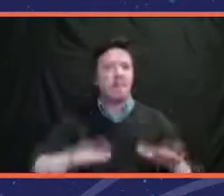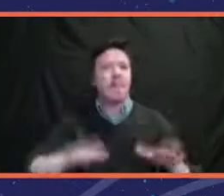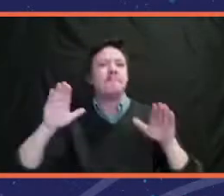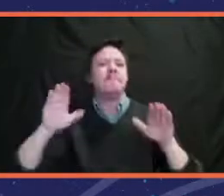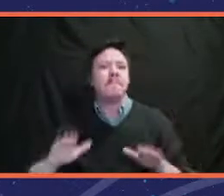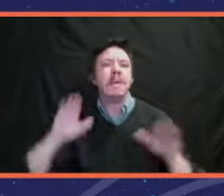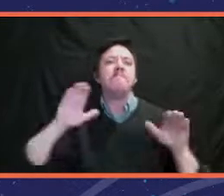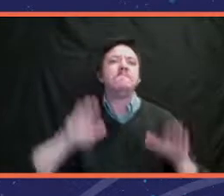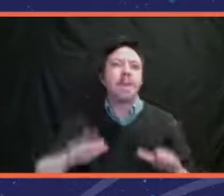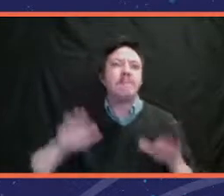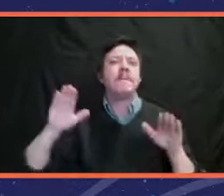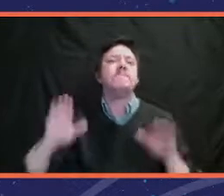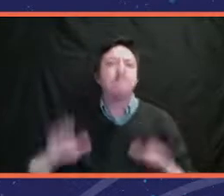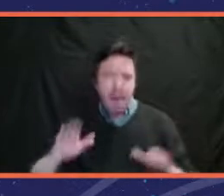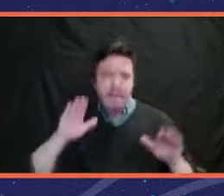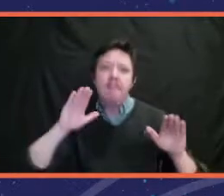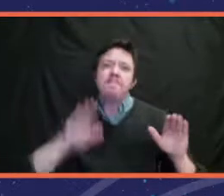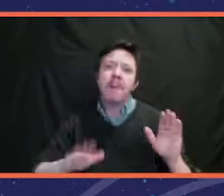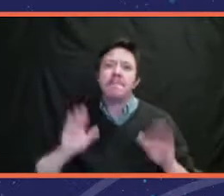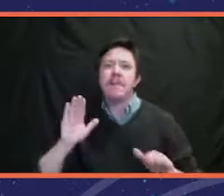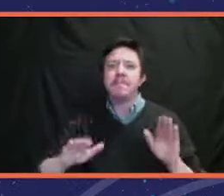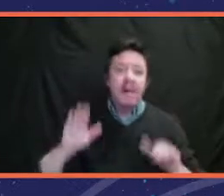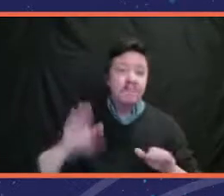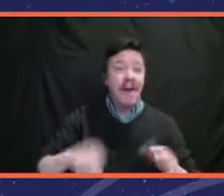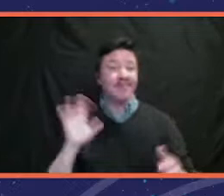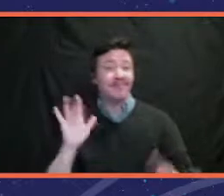Bye. How y'all feeling?